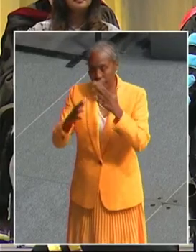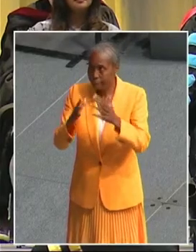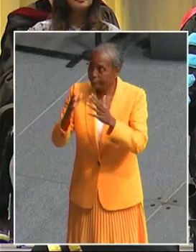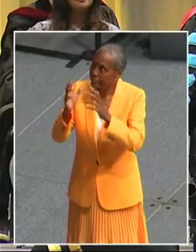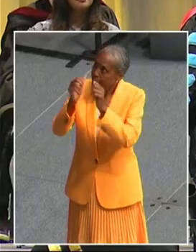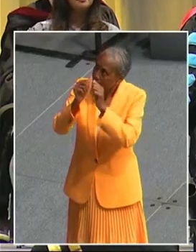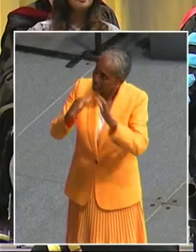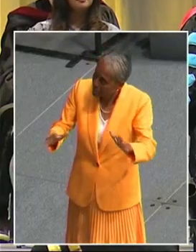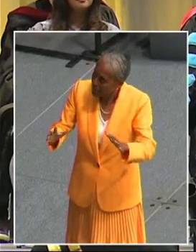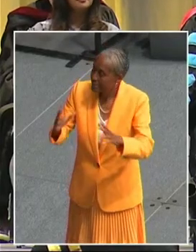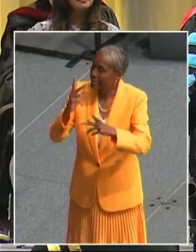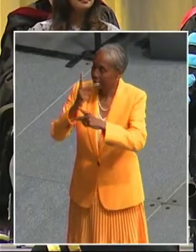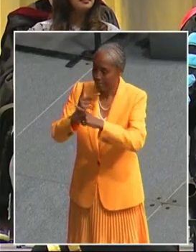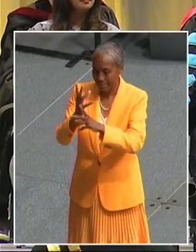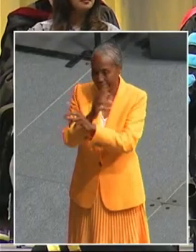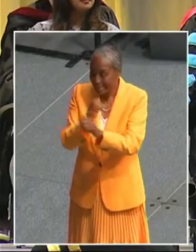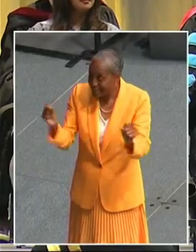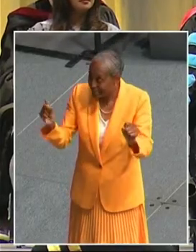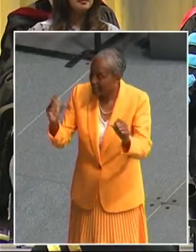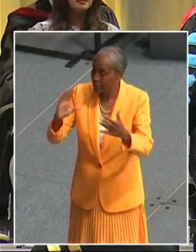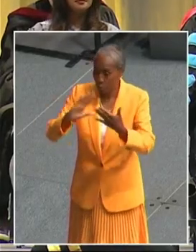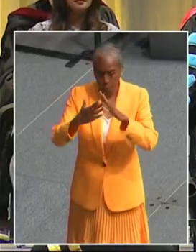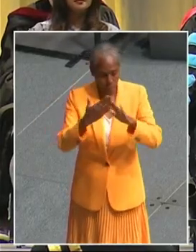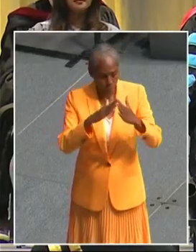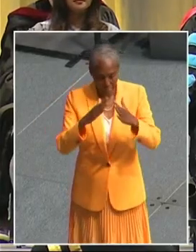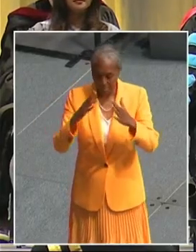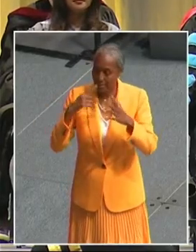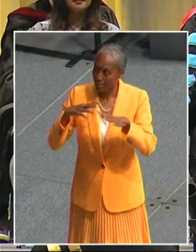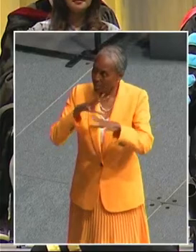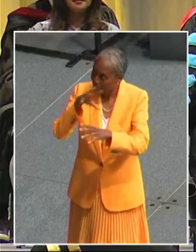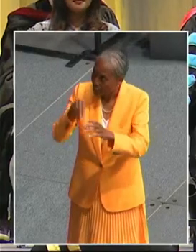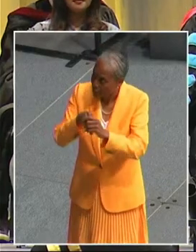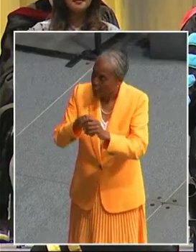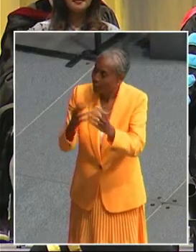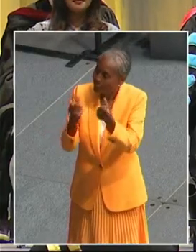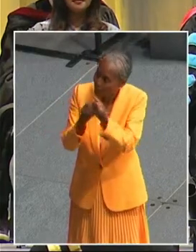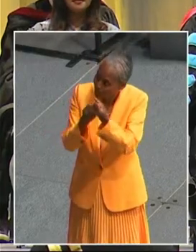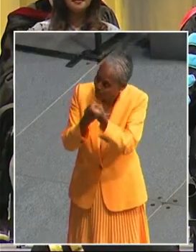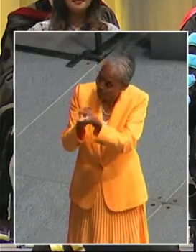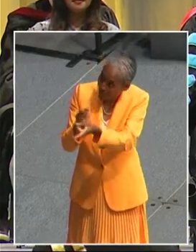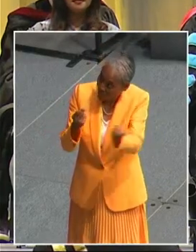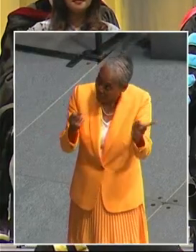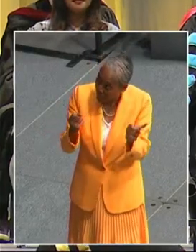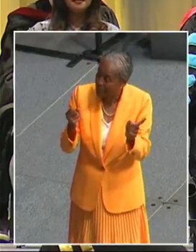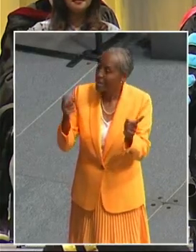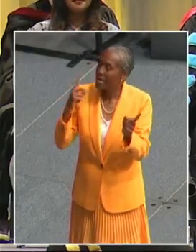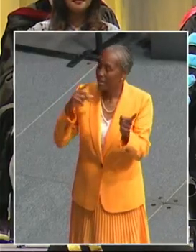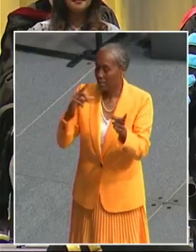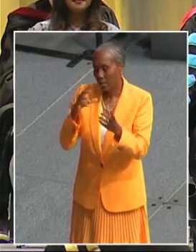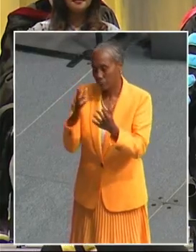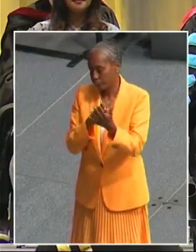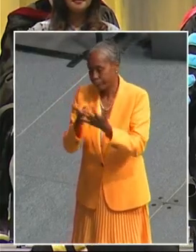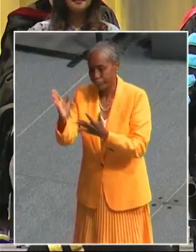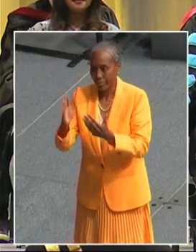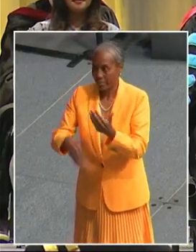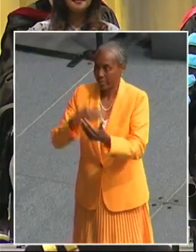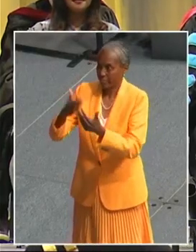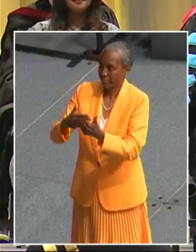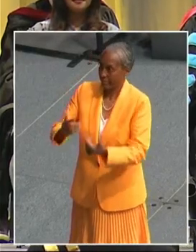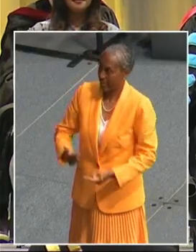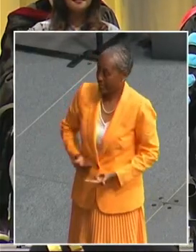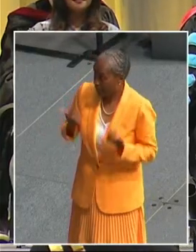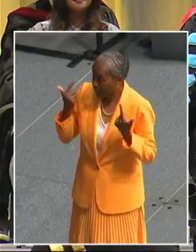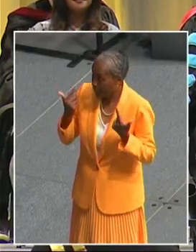our central community's continued embrace and support as they journey through life. May